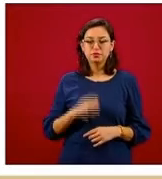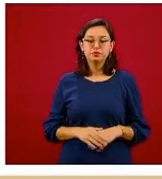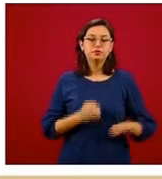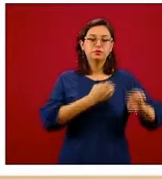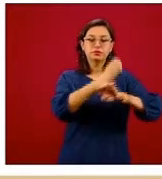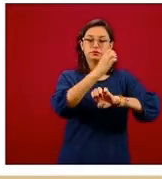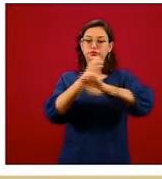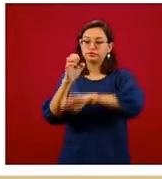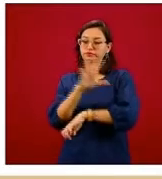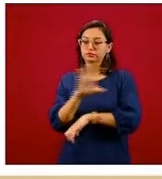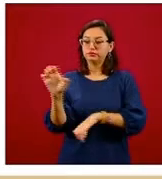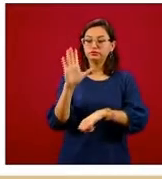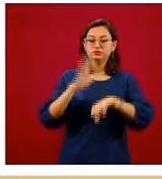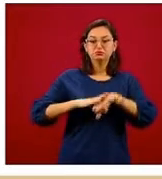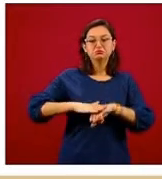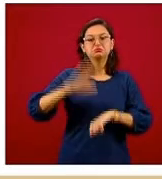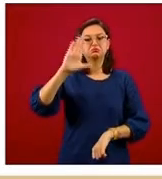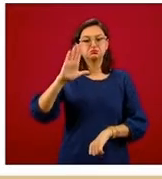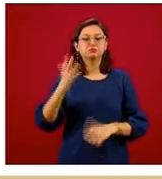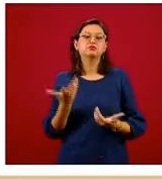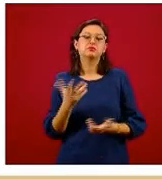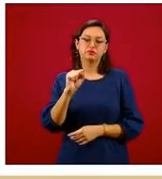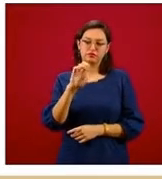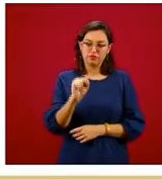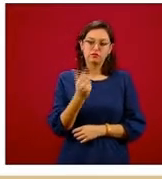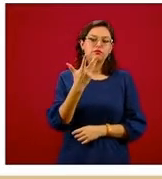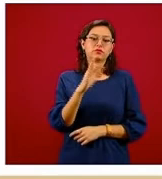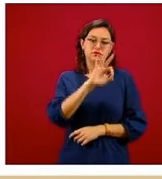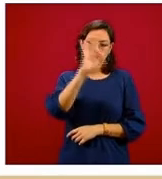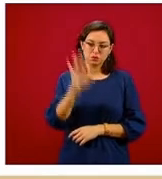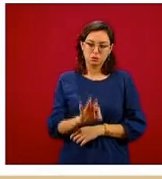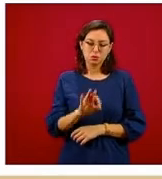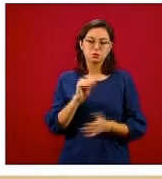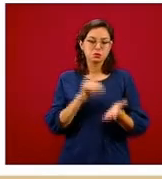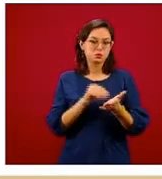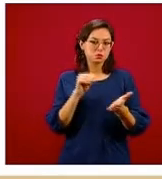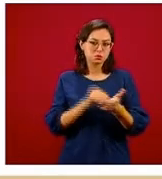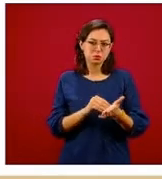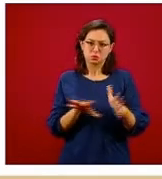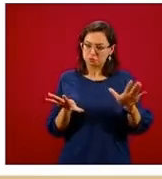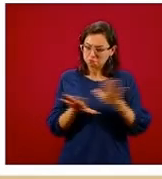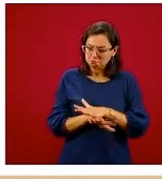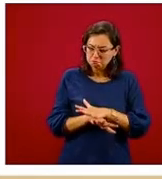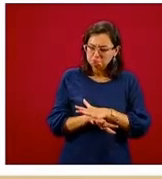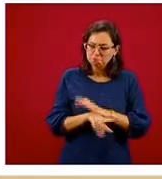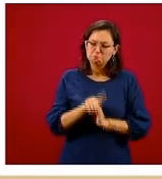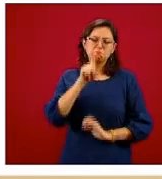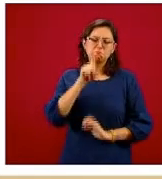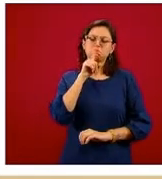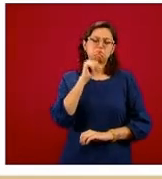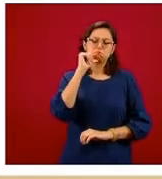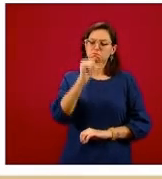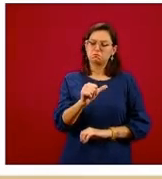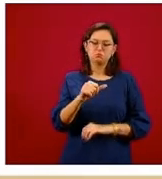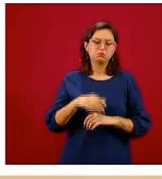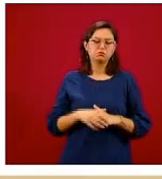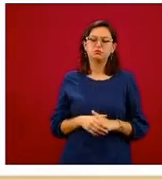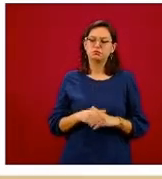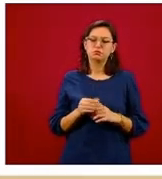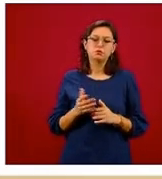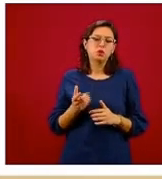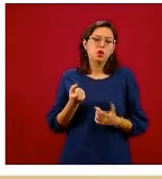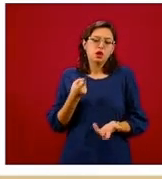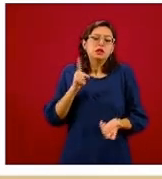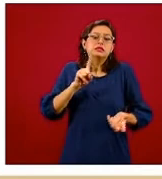The amount of states that have gone beyond are still in a rate of 65%